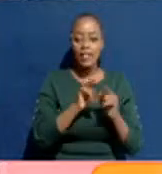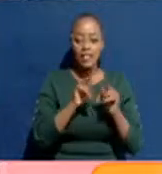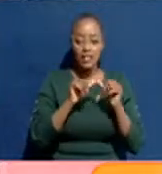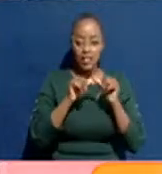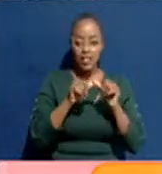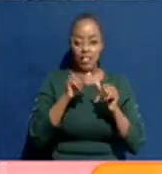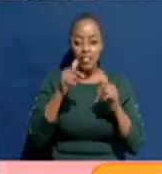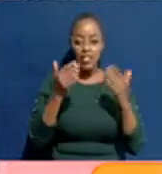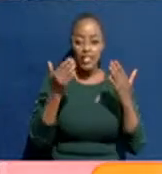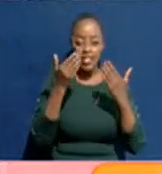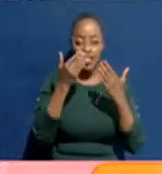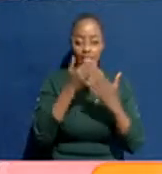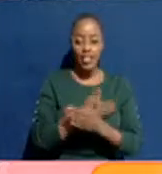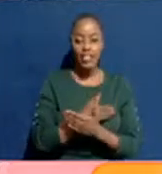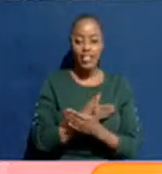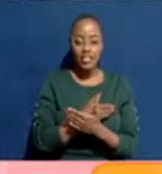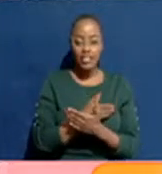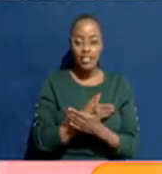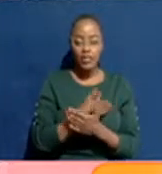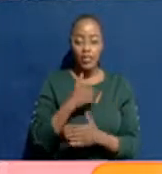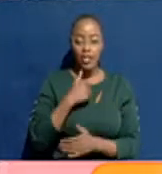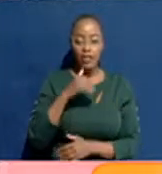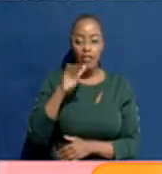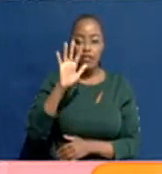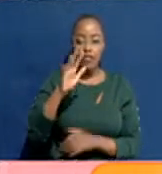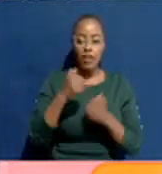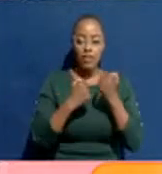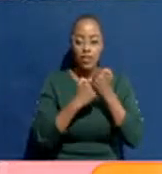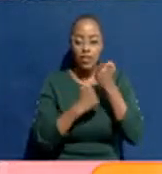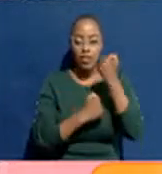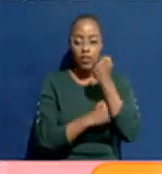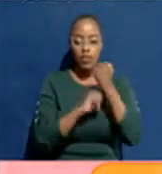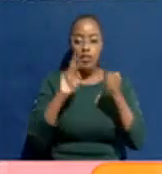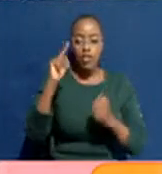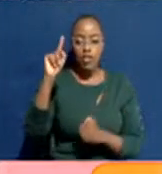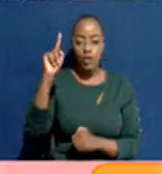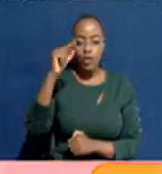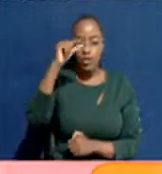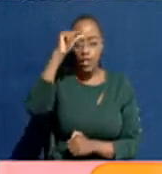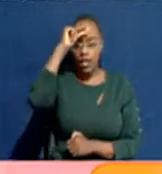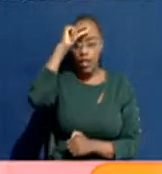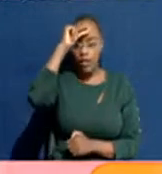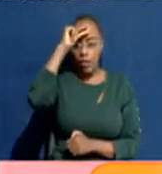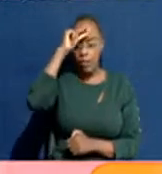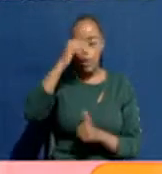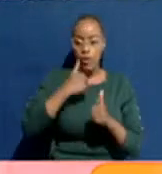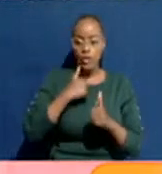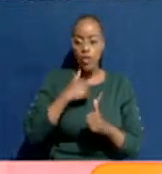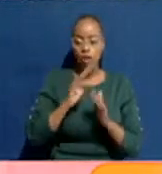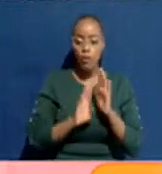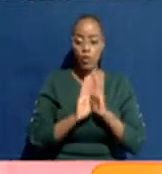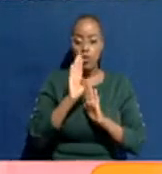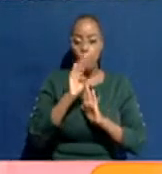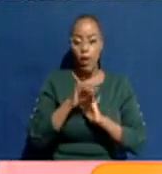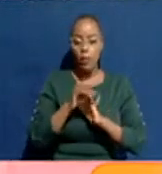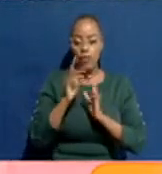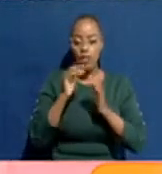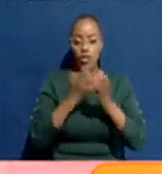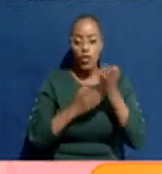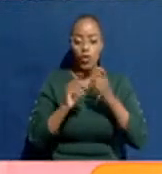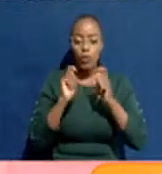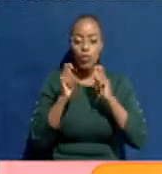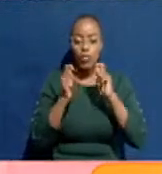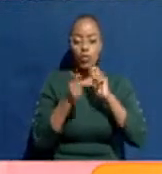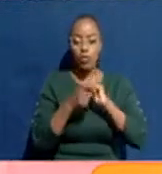hosting tonight, and the five pillars of the Kenya Kwanza administration, that is the bottom-up economic transformation